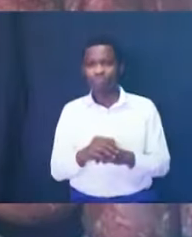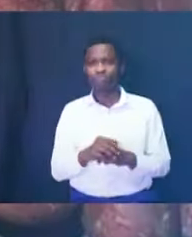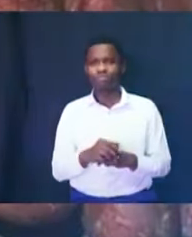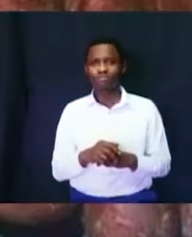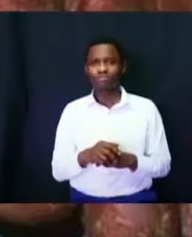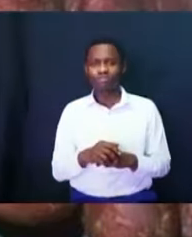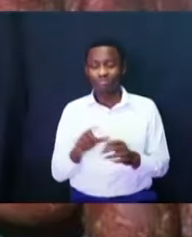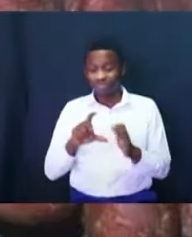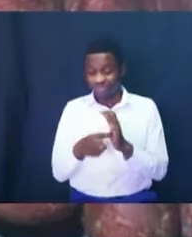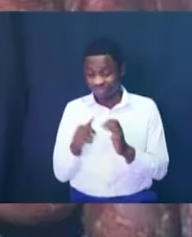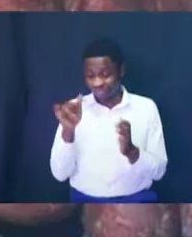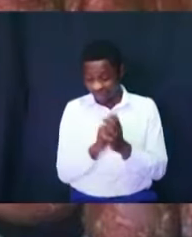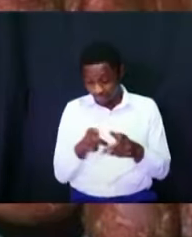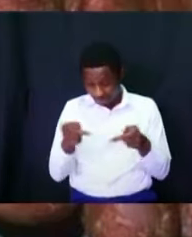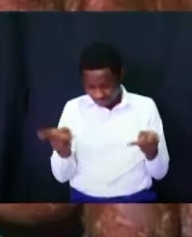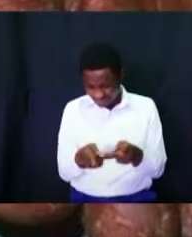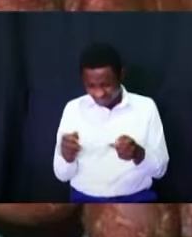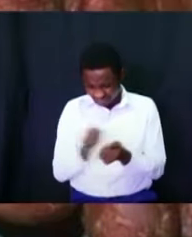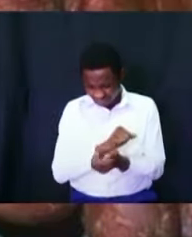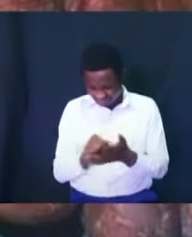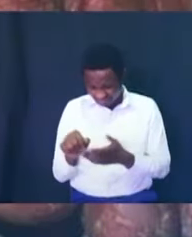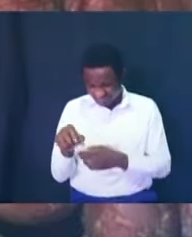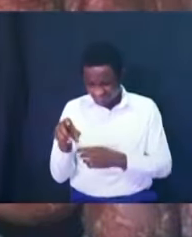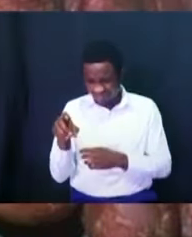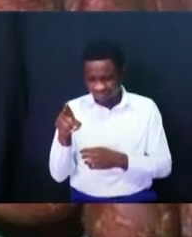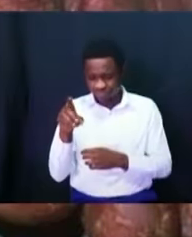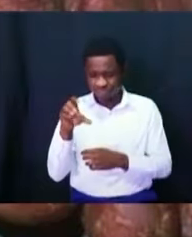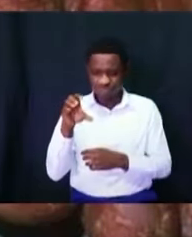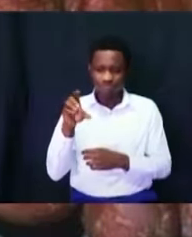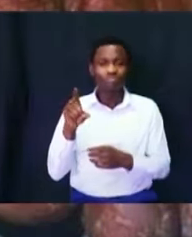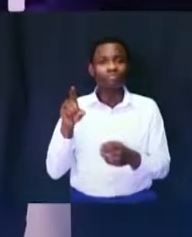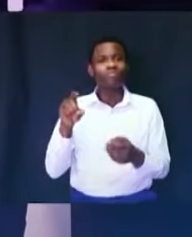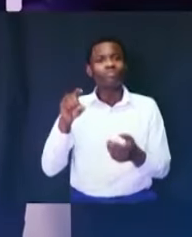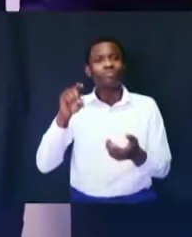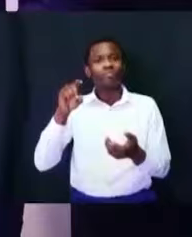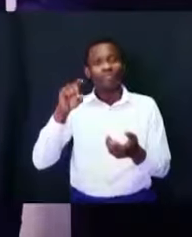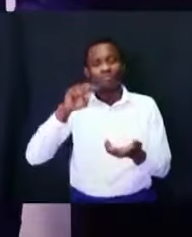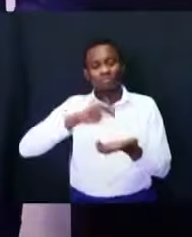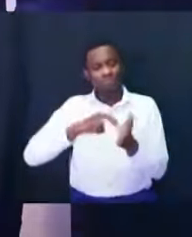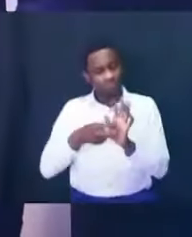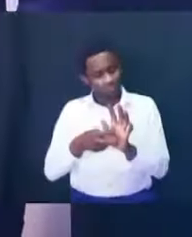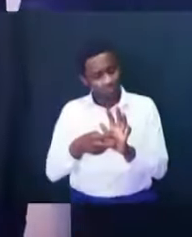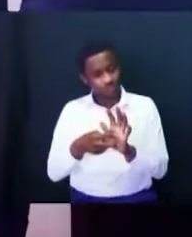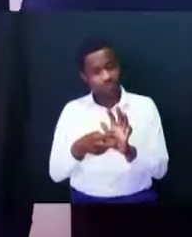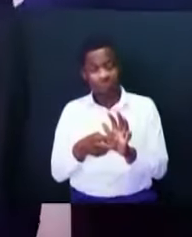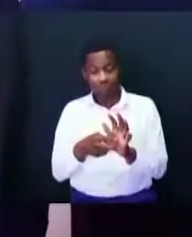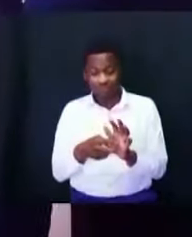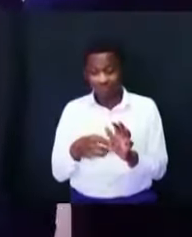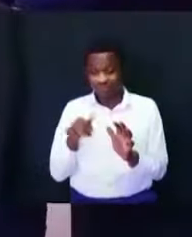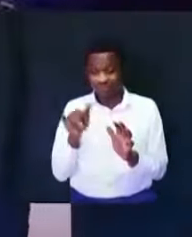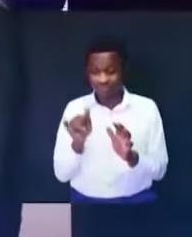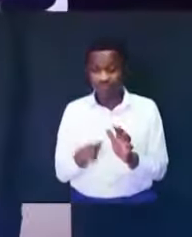de compos so what that means is the the teaching of